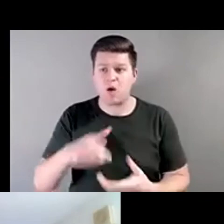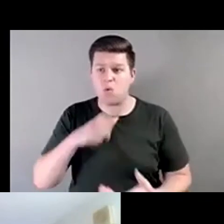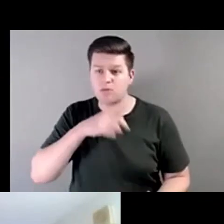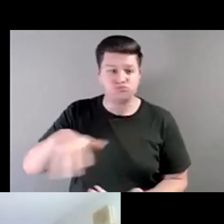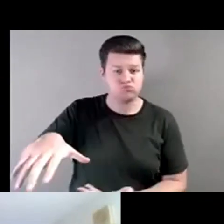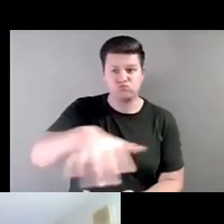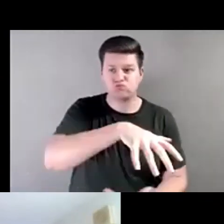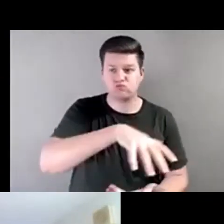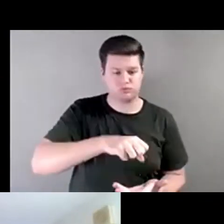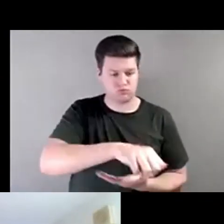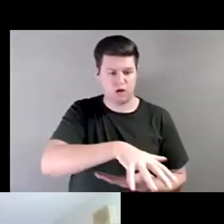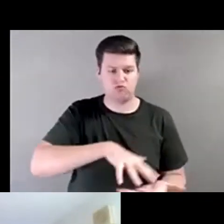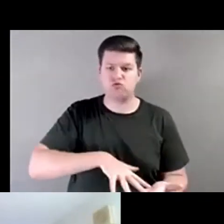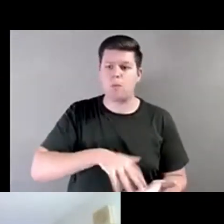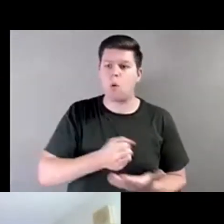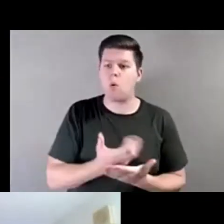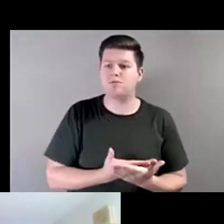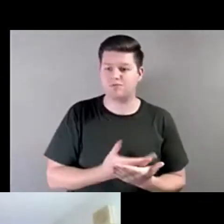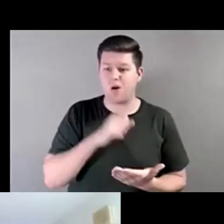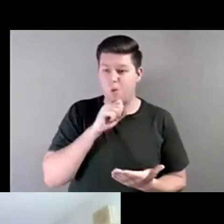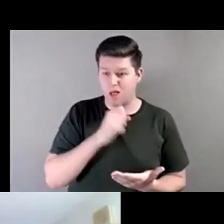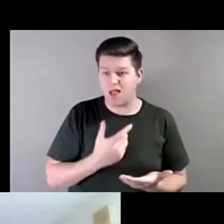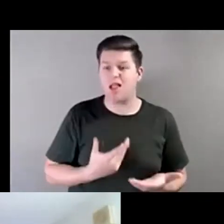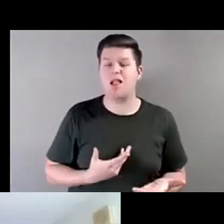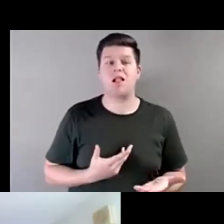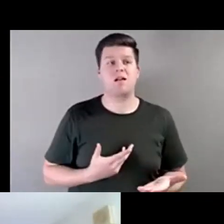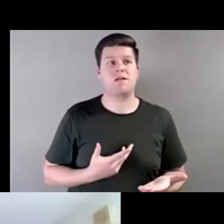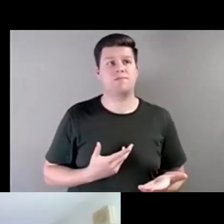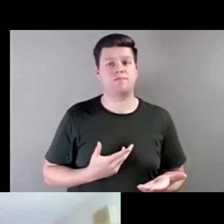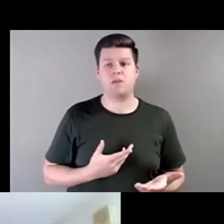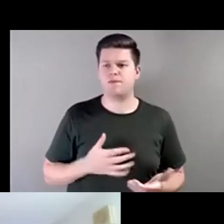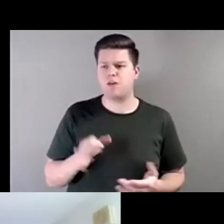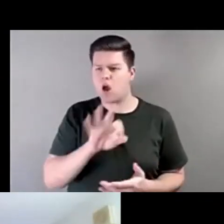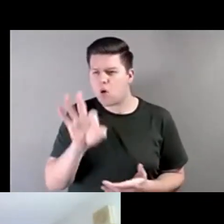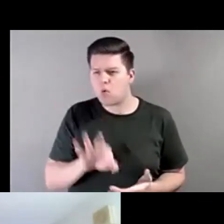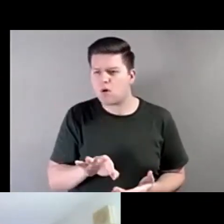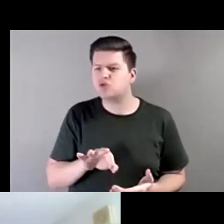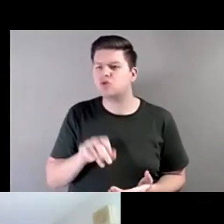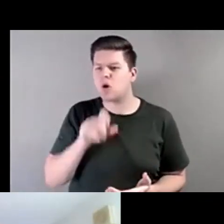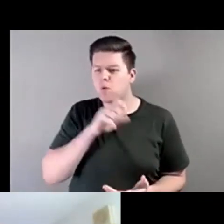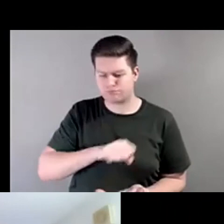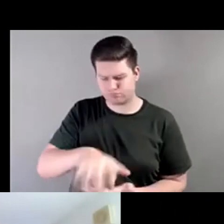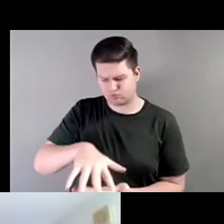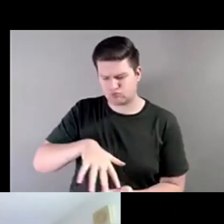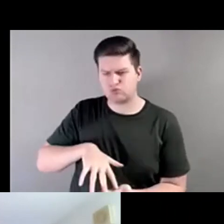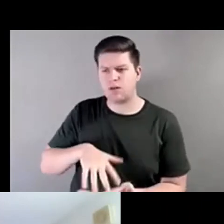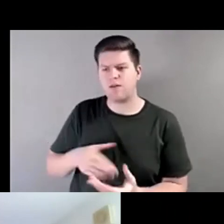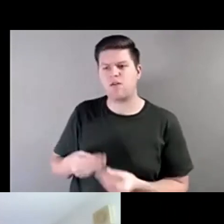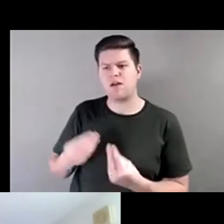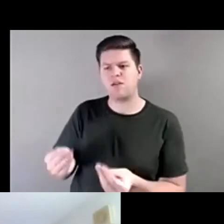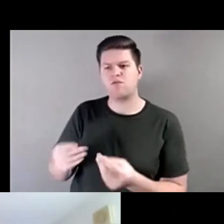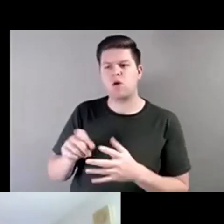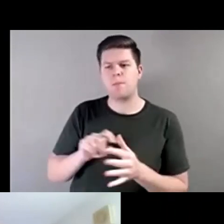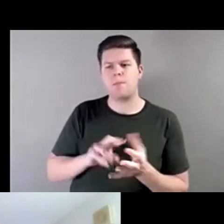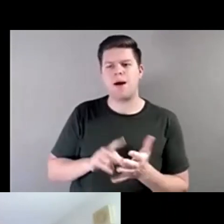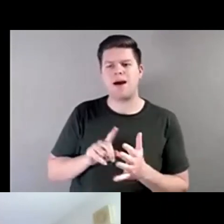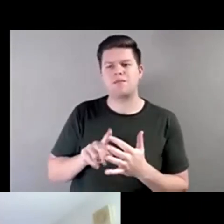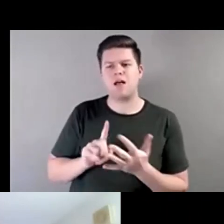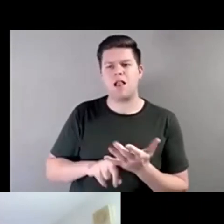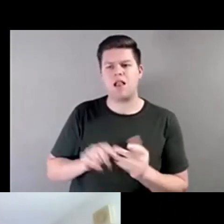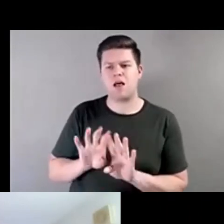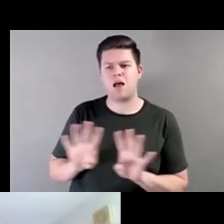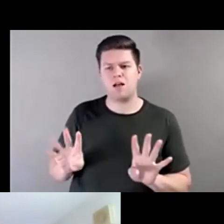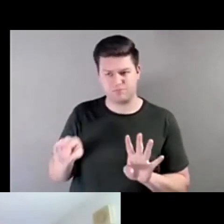summary report. And we'll also collate all of the questions from today's chat and put them to the panel. So we will come back with some feedback on that as